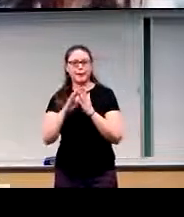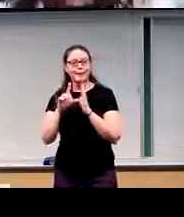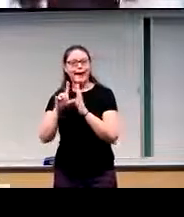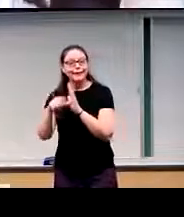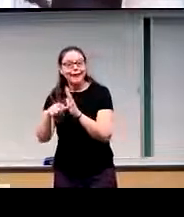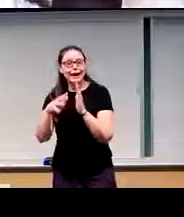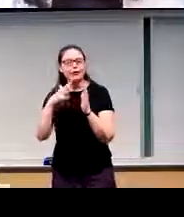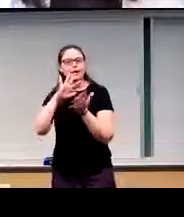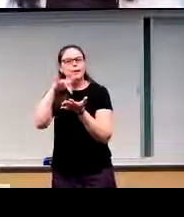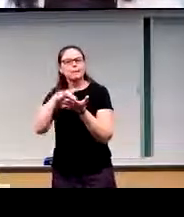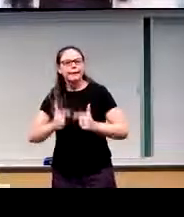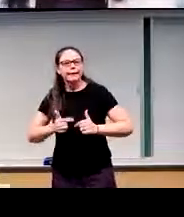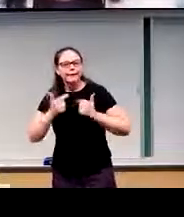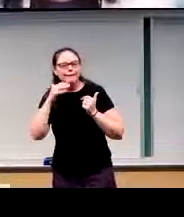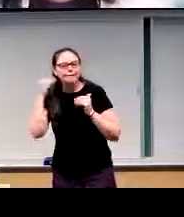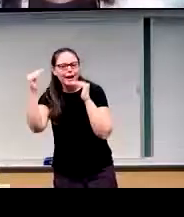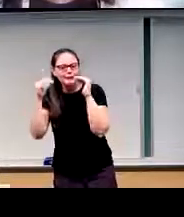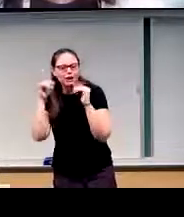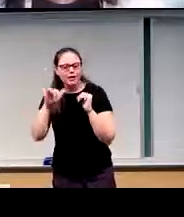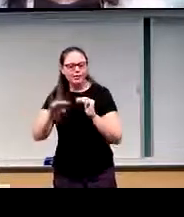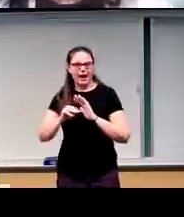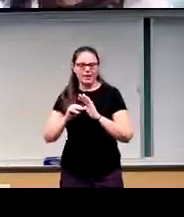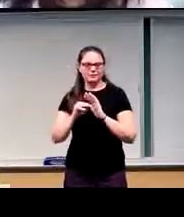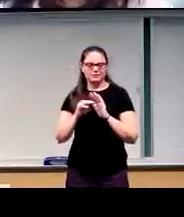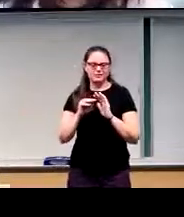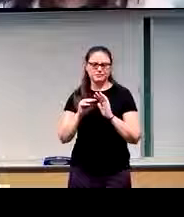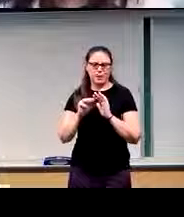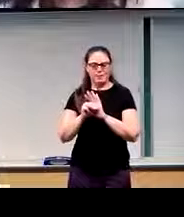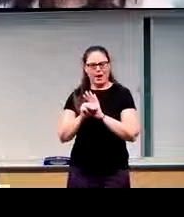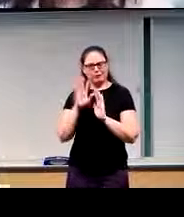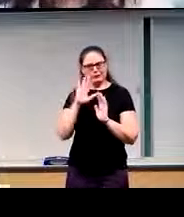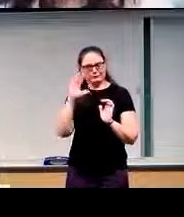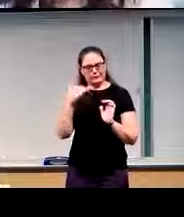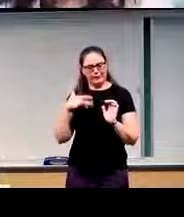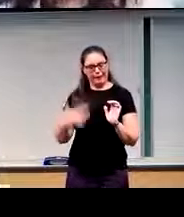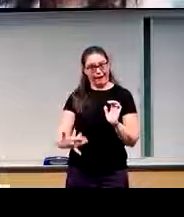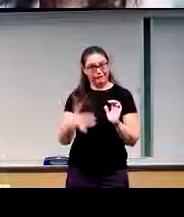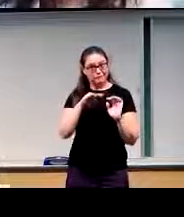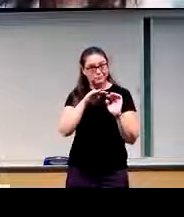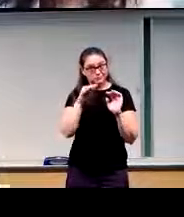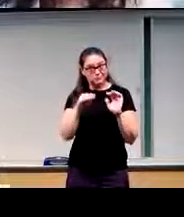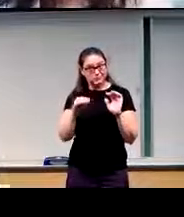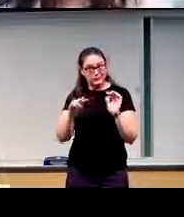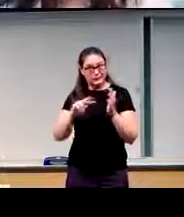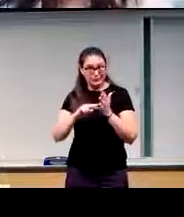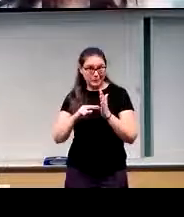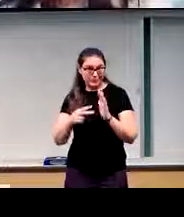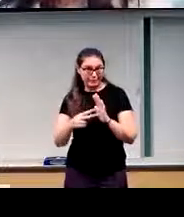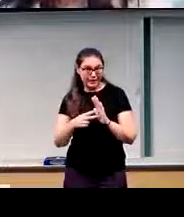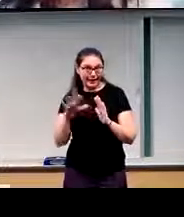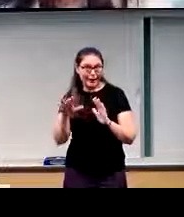adults, the social convoy model would suggest that this trend might have implications in terms of